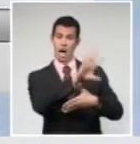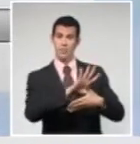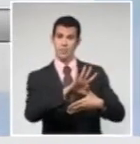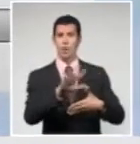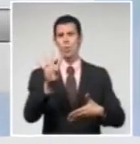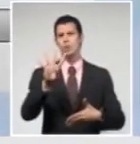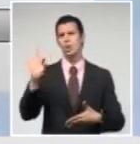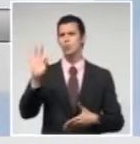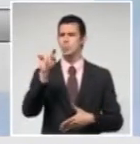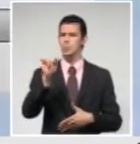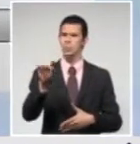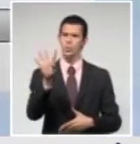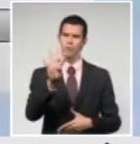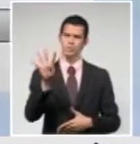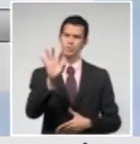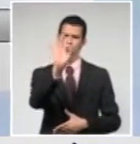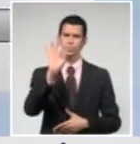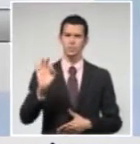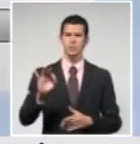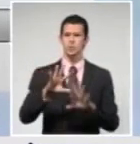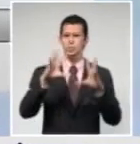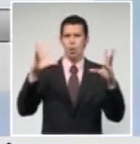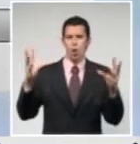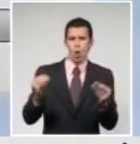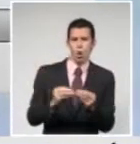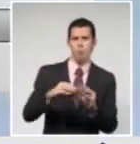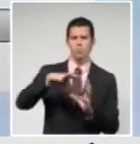17,722,081 people to have been diagnosed with the